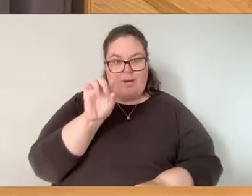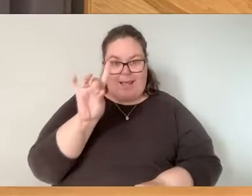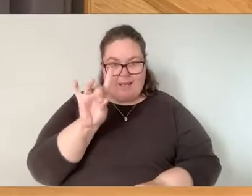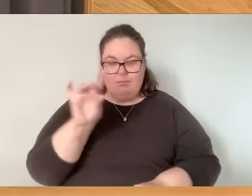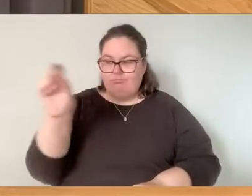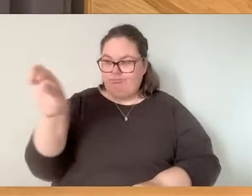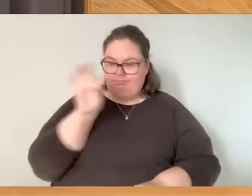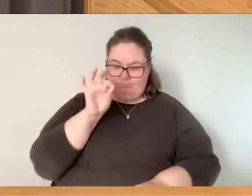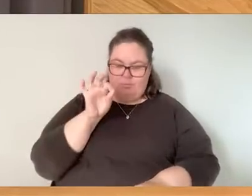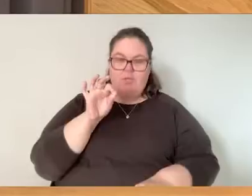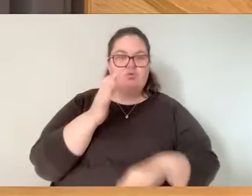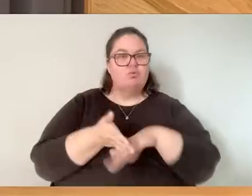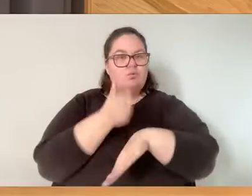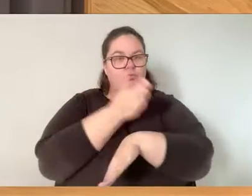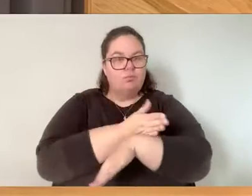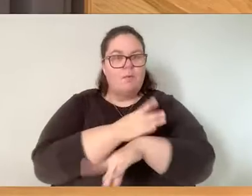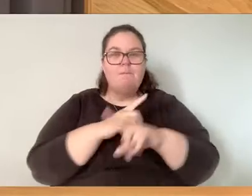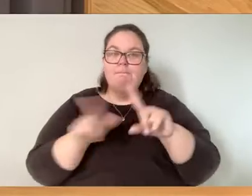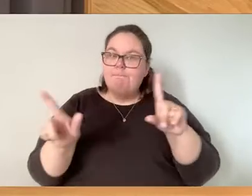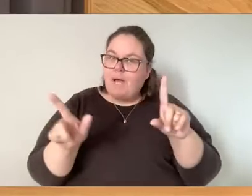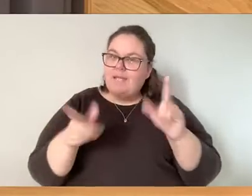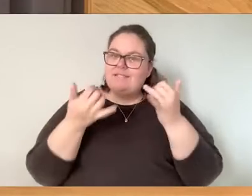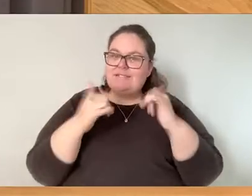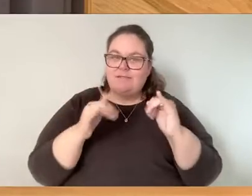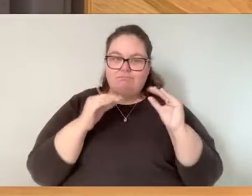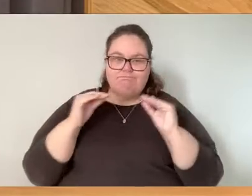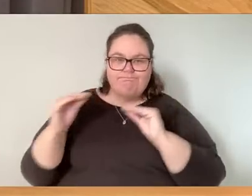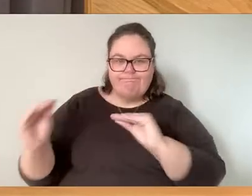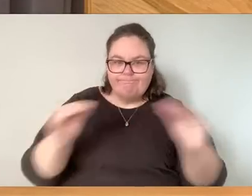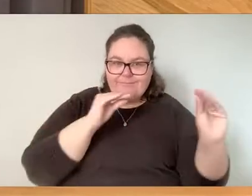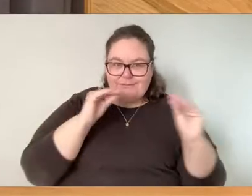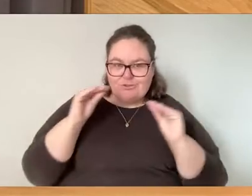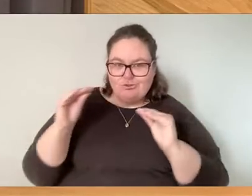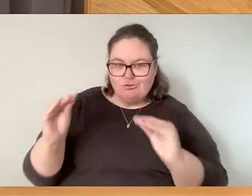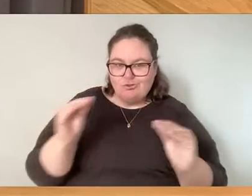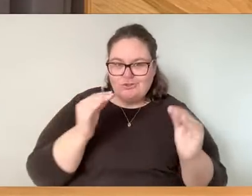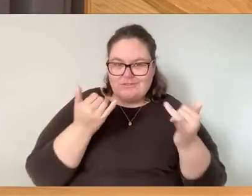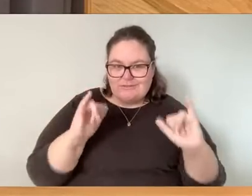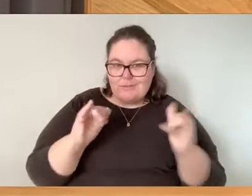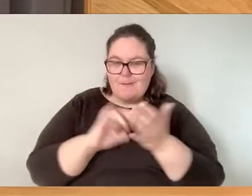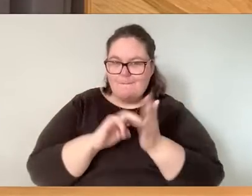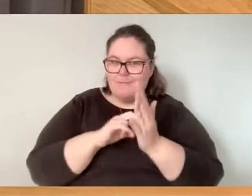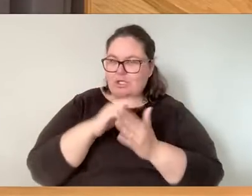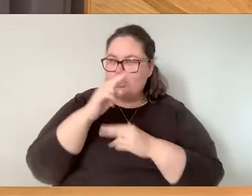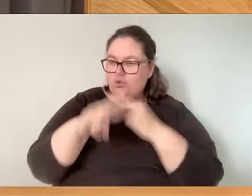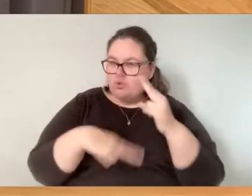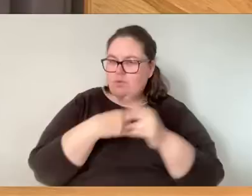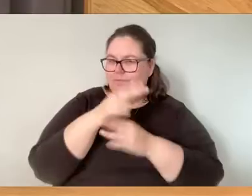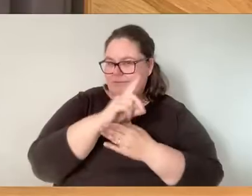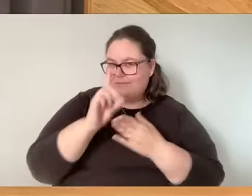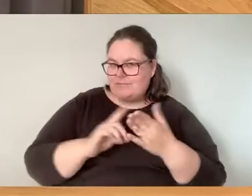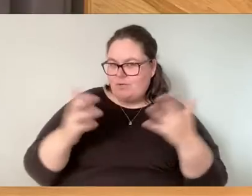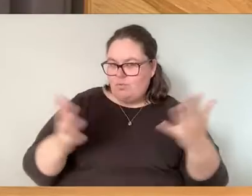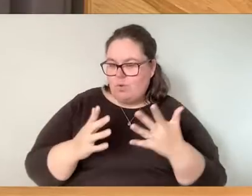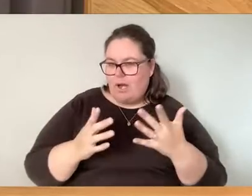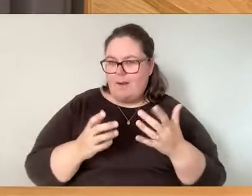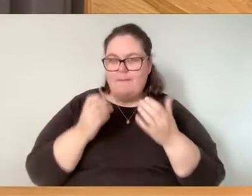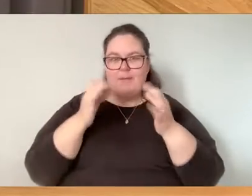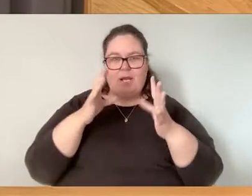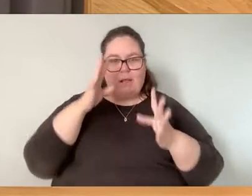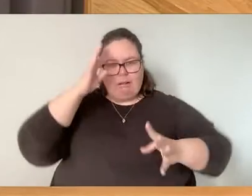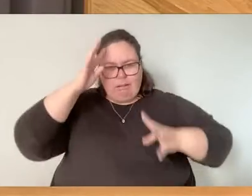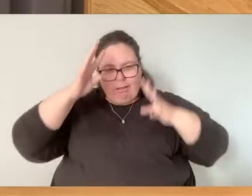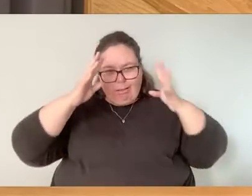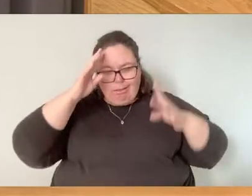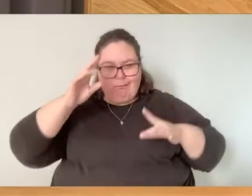there's still a lot of education that needs to be done about good universal design. There's a lot of myths that it's more expensive when all the